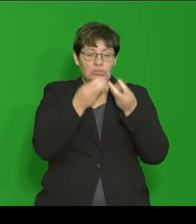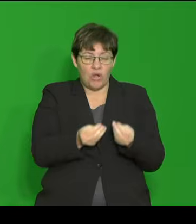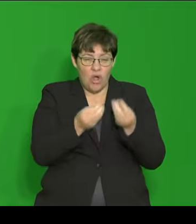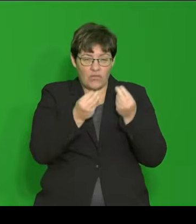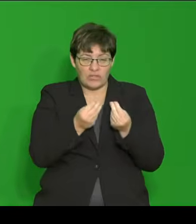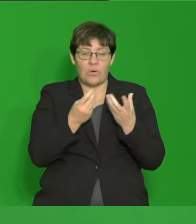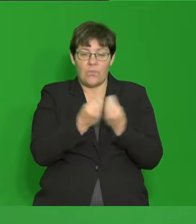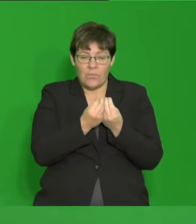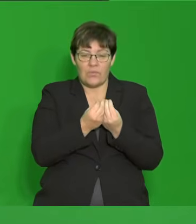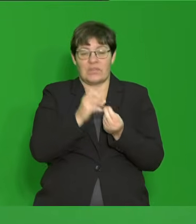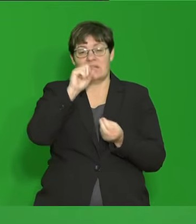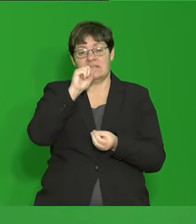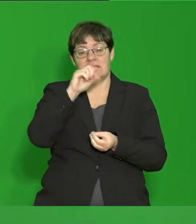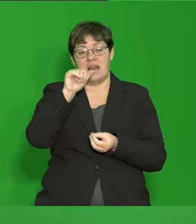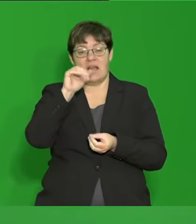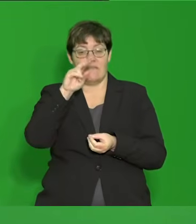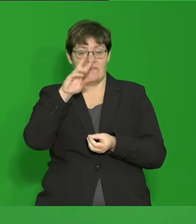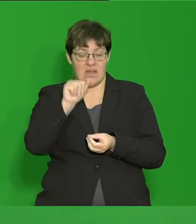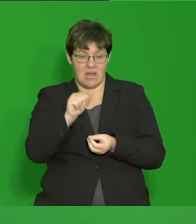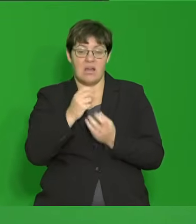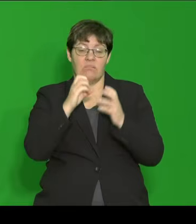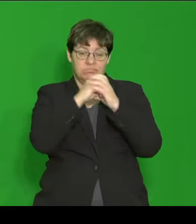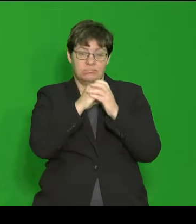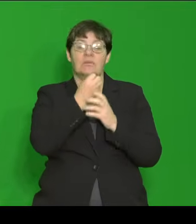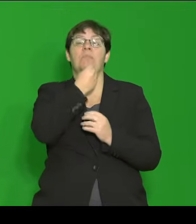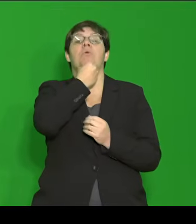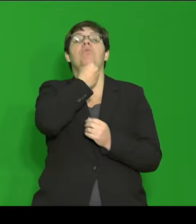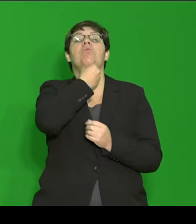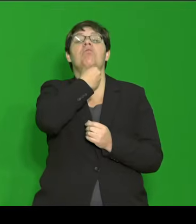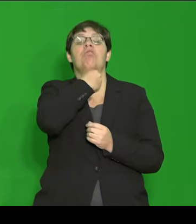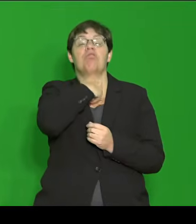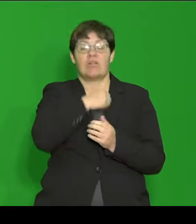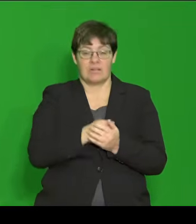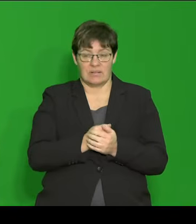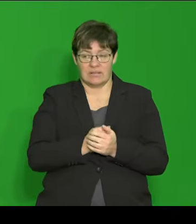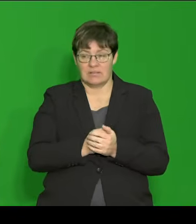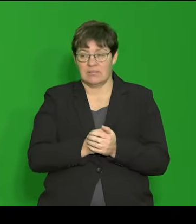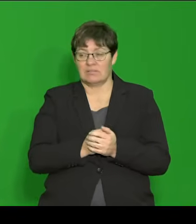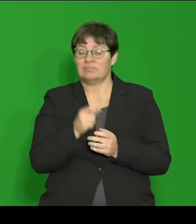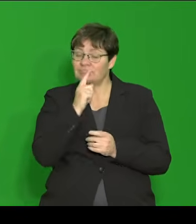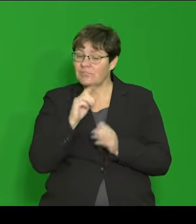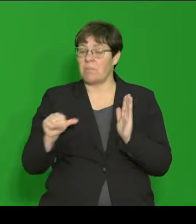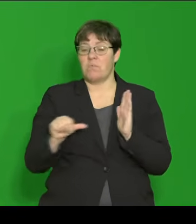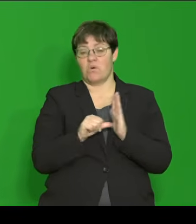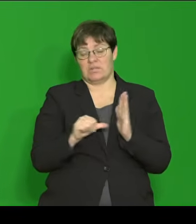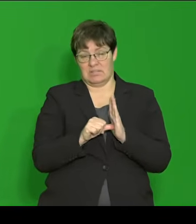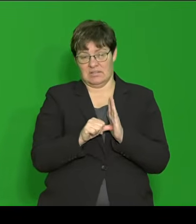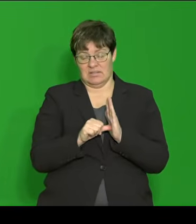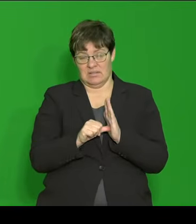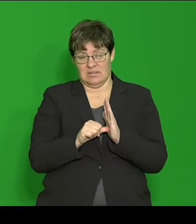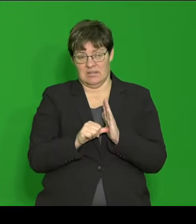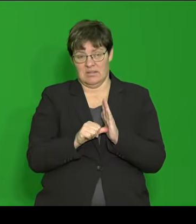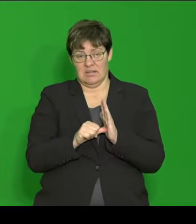with saliva of the food mass that then moves through. Mastication or chewing is extremely